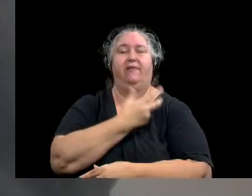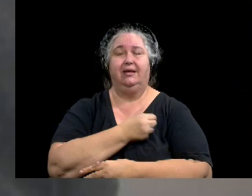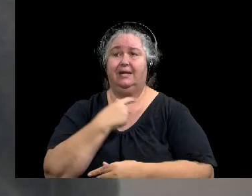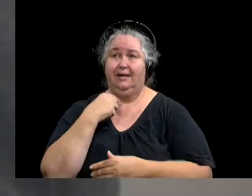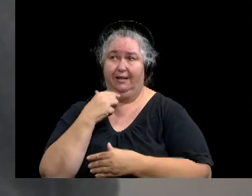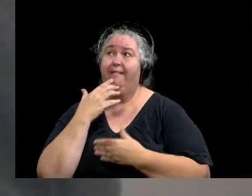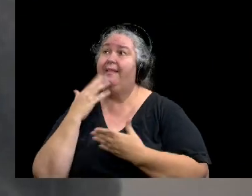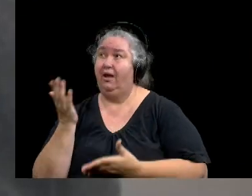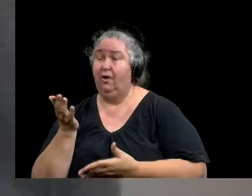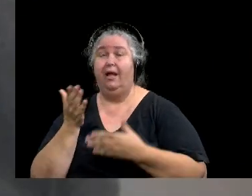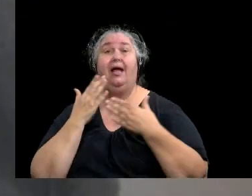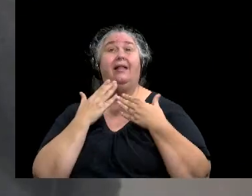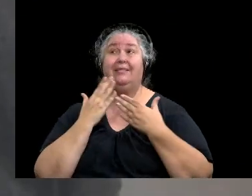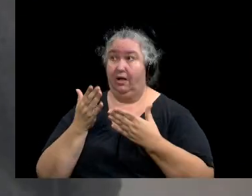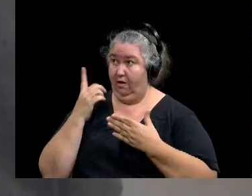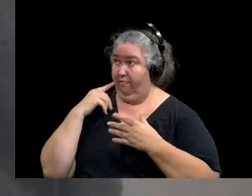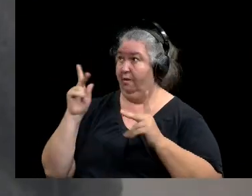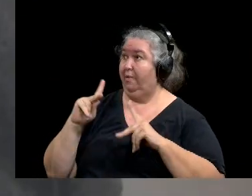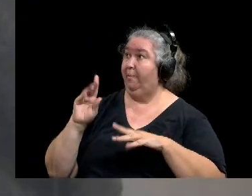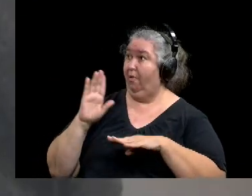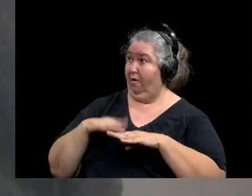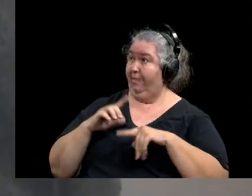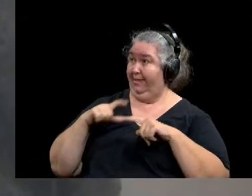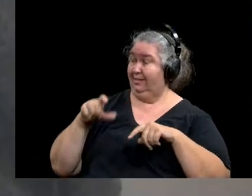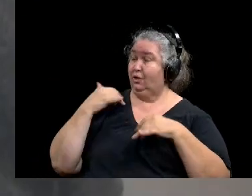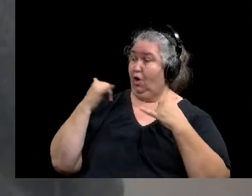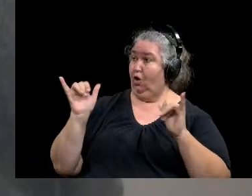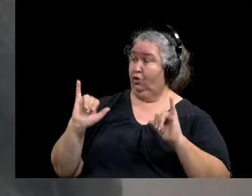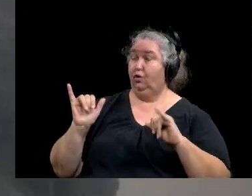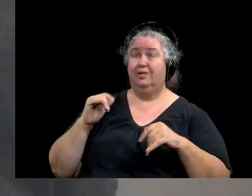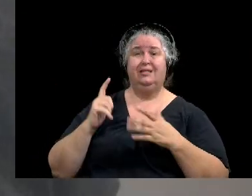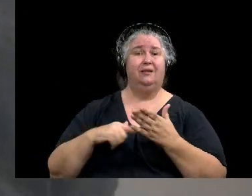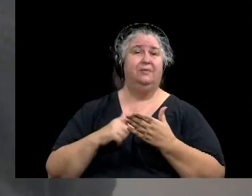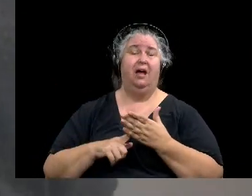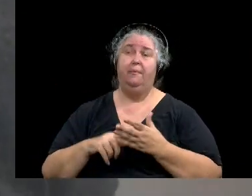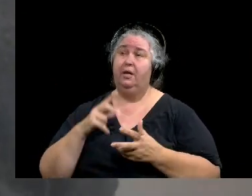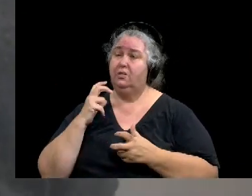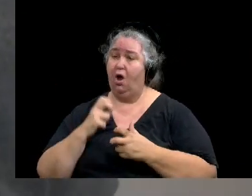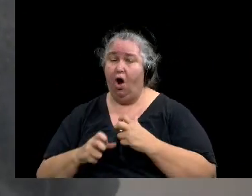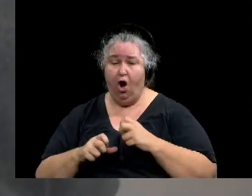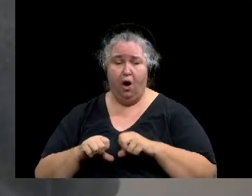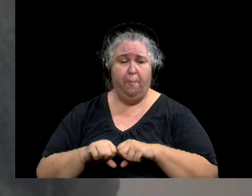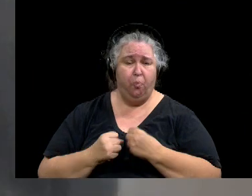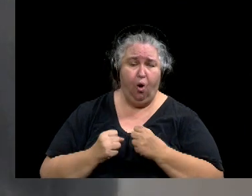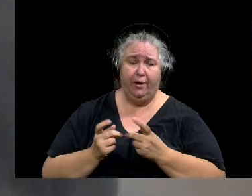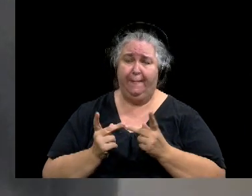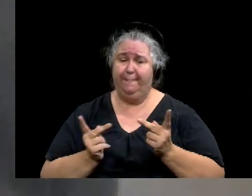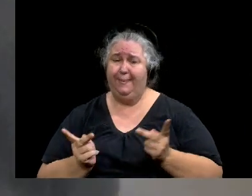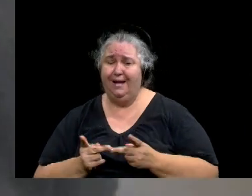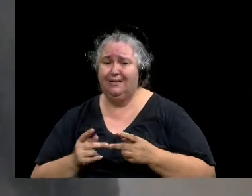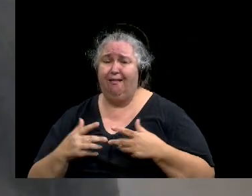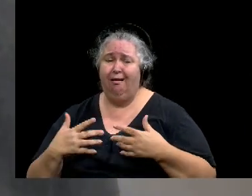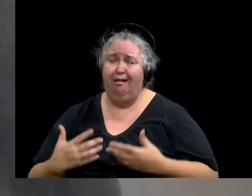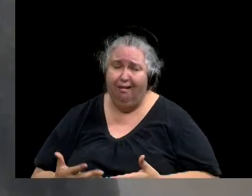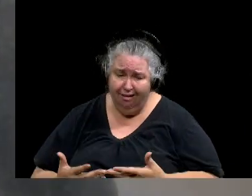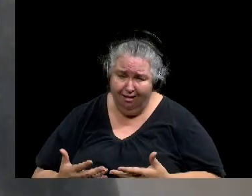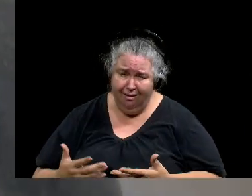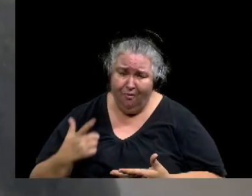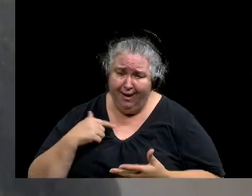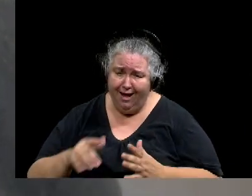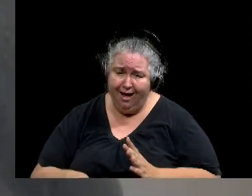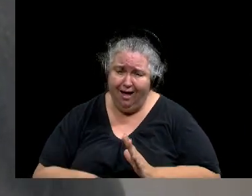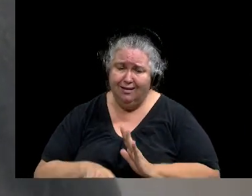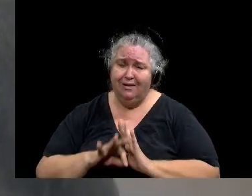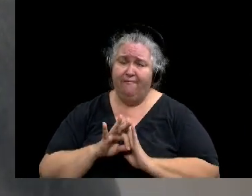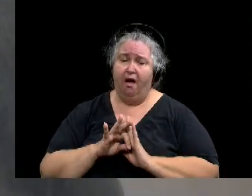the folks on this call as well. Sometimes it's in the hard and broken places that we can identify what we do